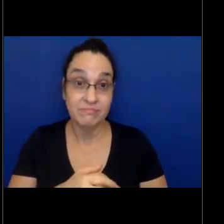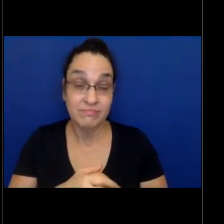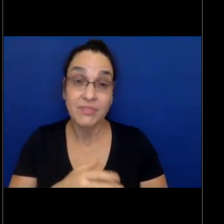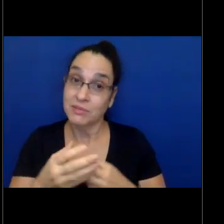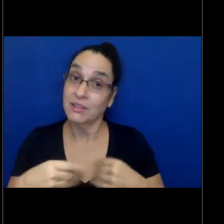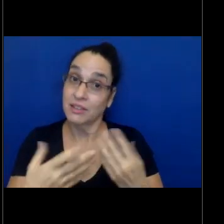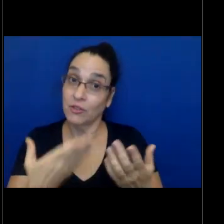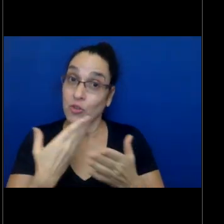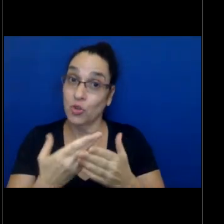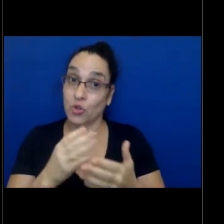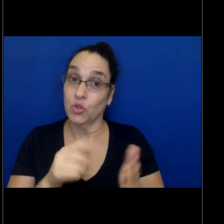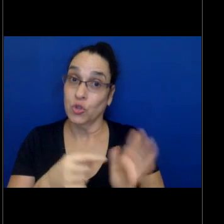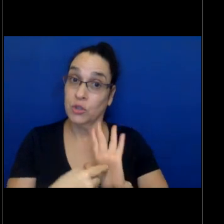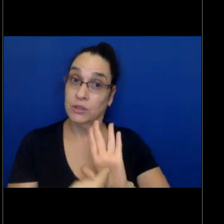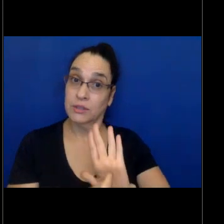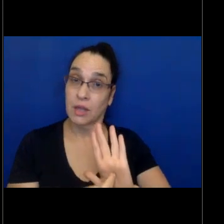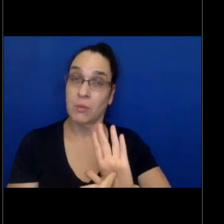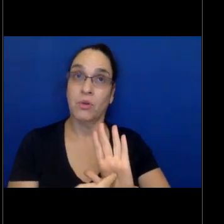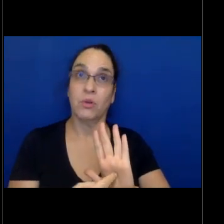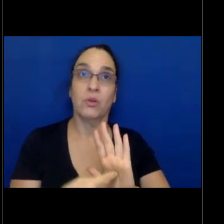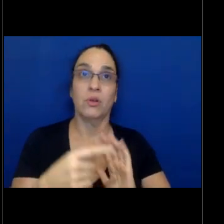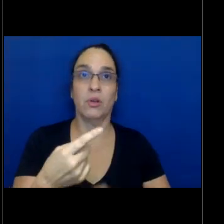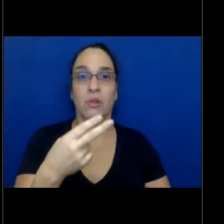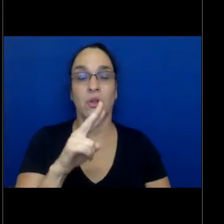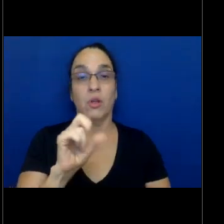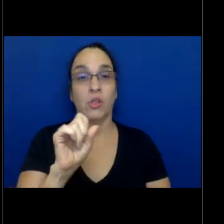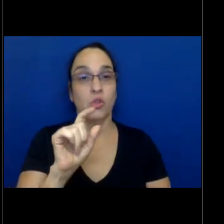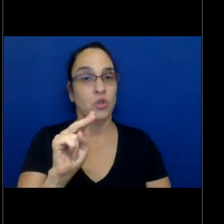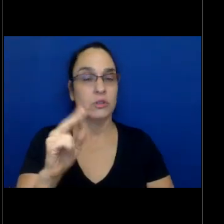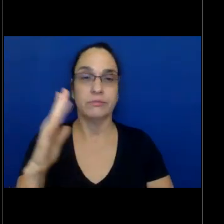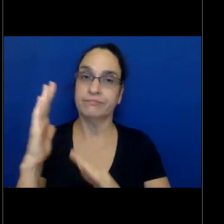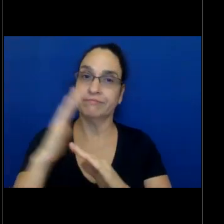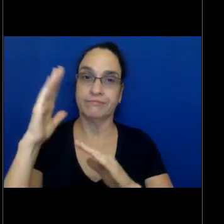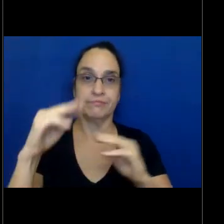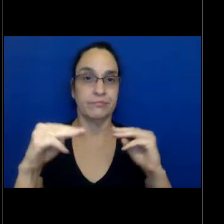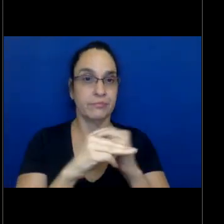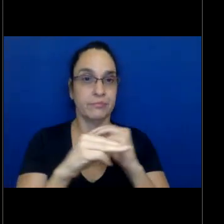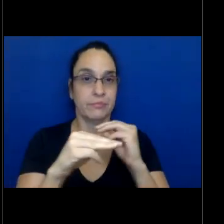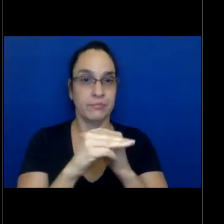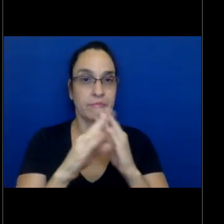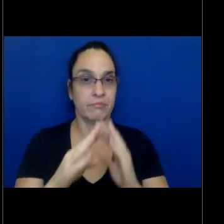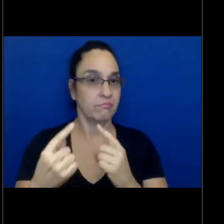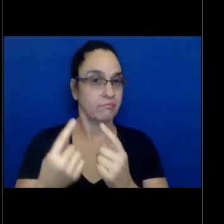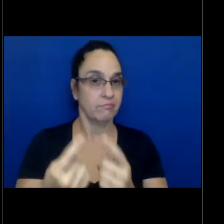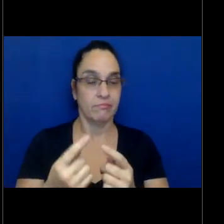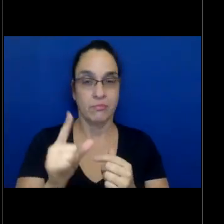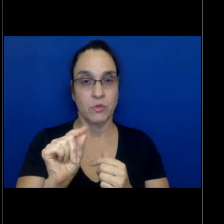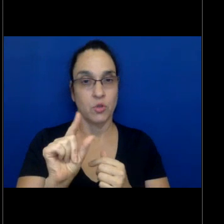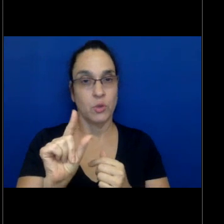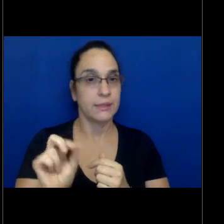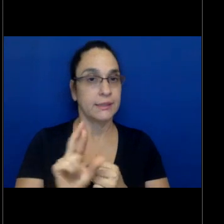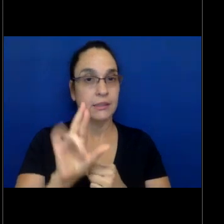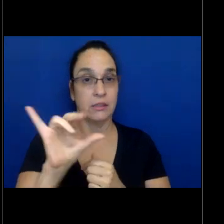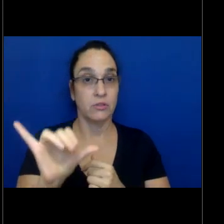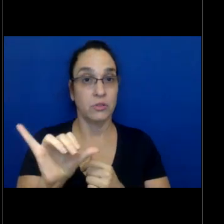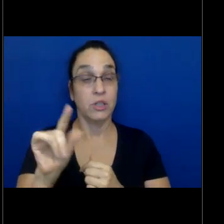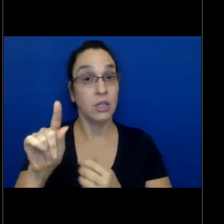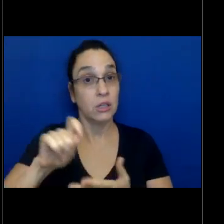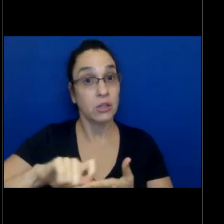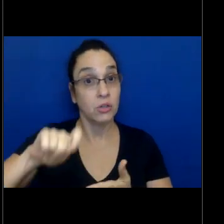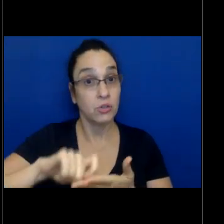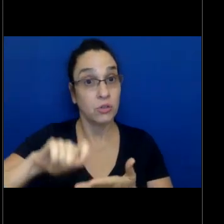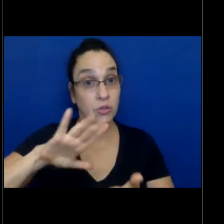Thornton was one of the greatest mathematicians of the 20th century, and he wrote a